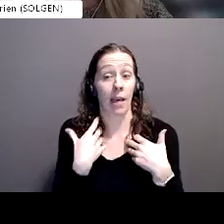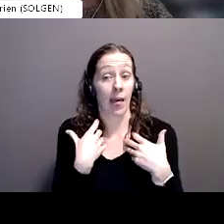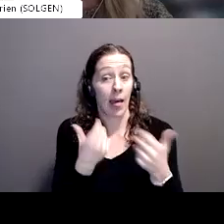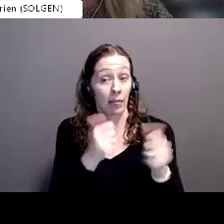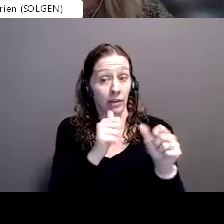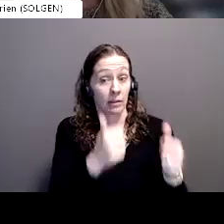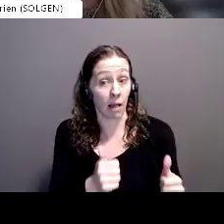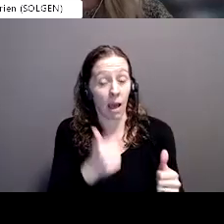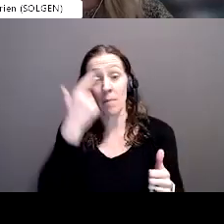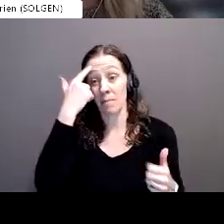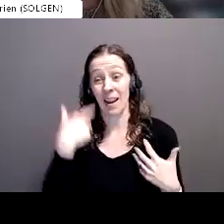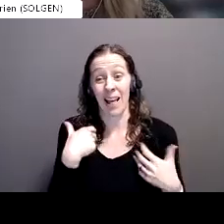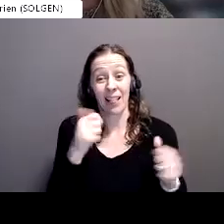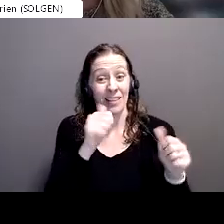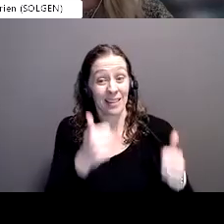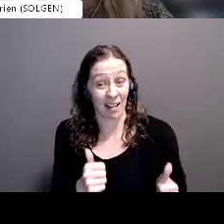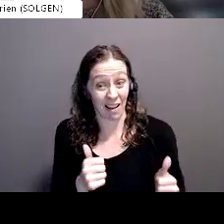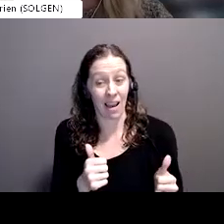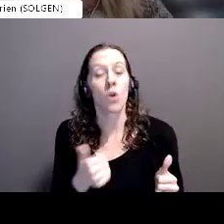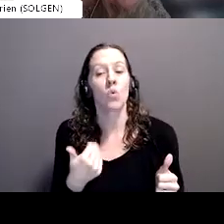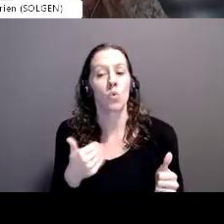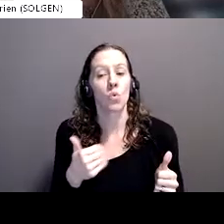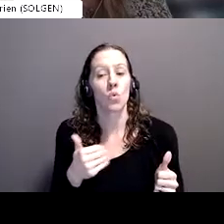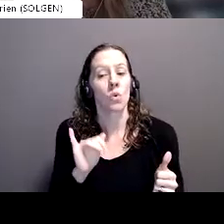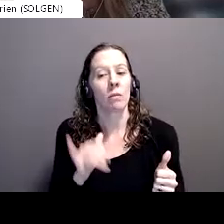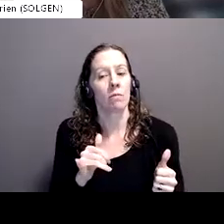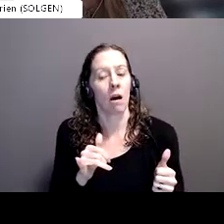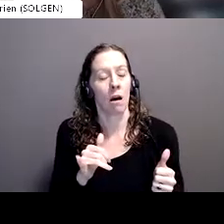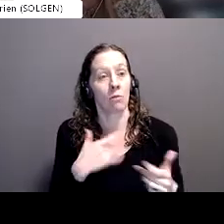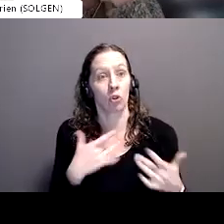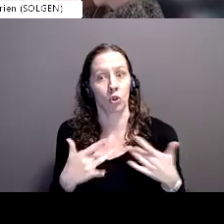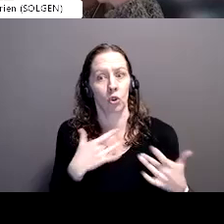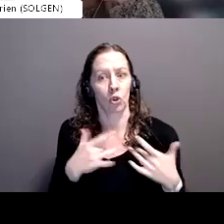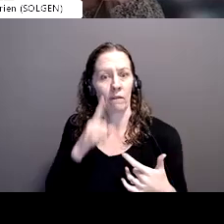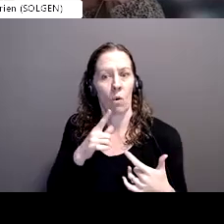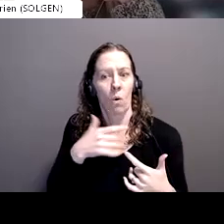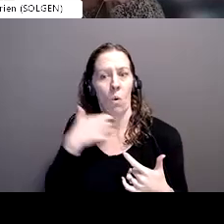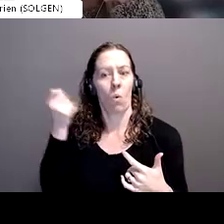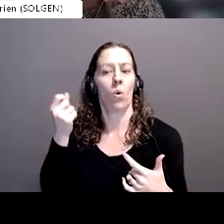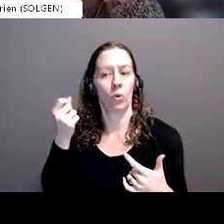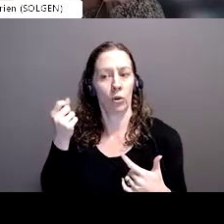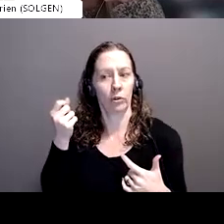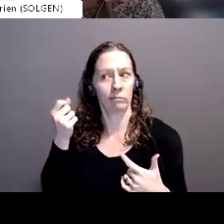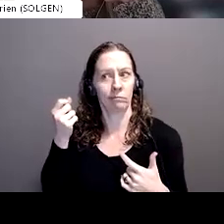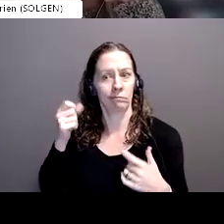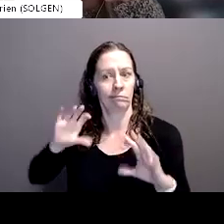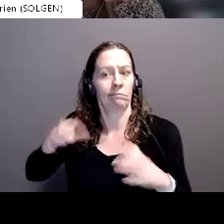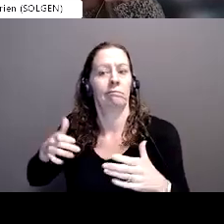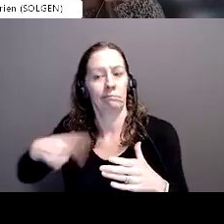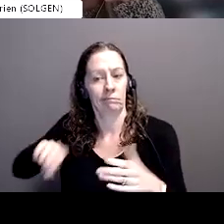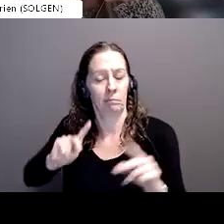declining mental health, specifically as concerns for aging populations and IPV. Linked to that